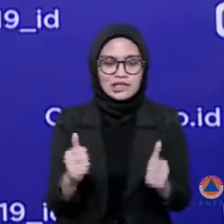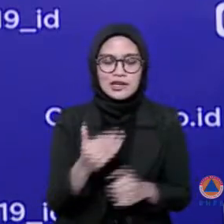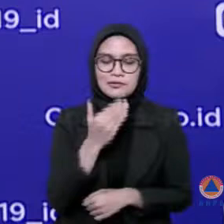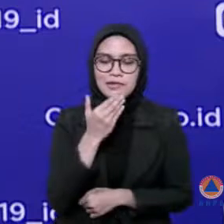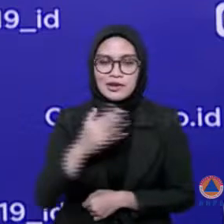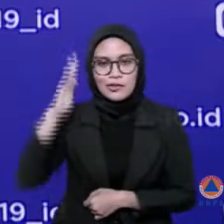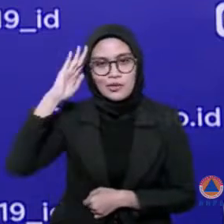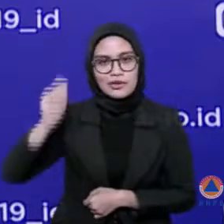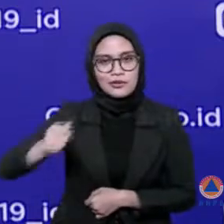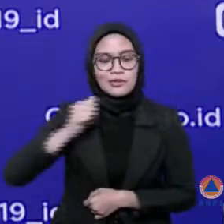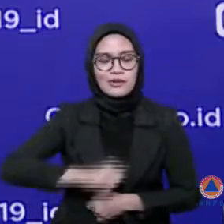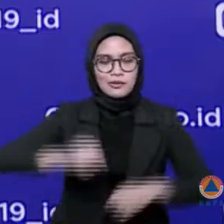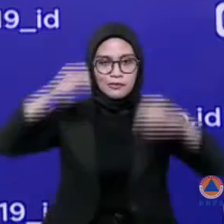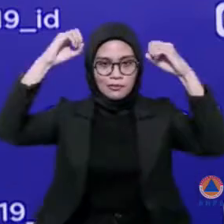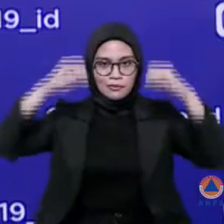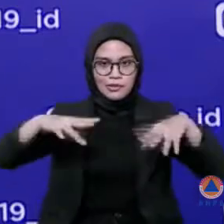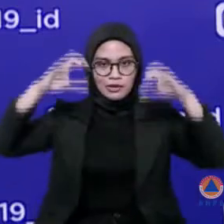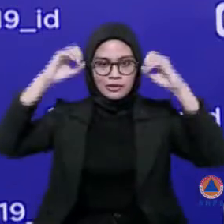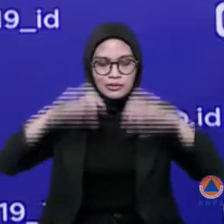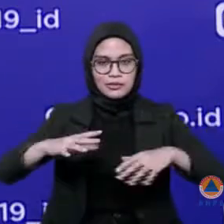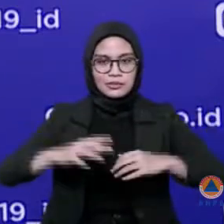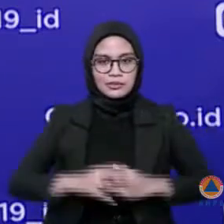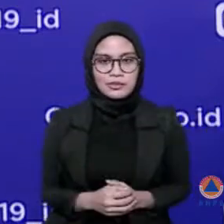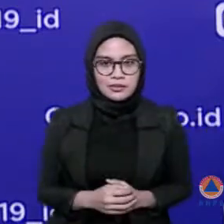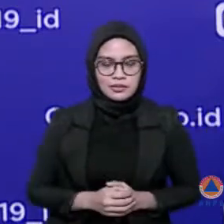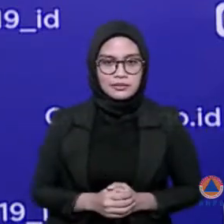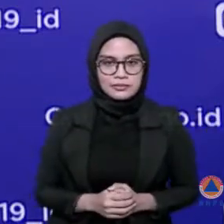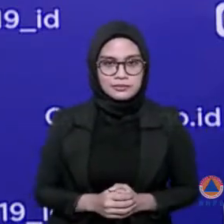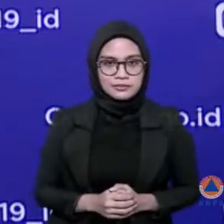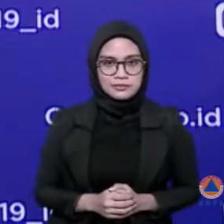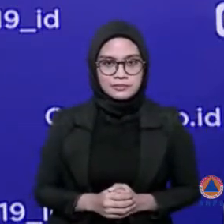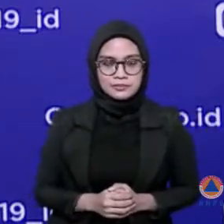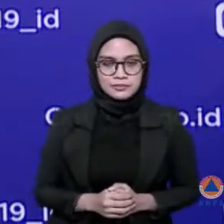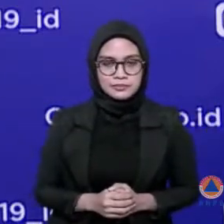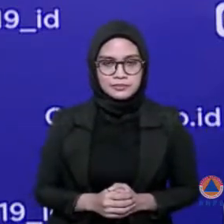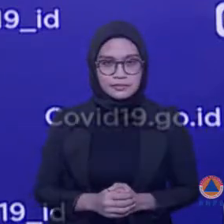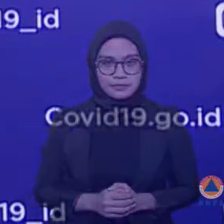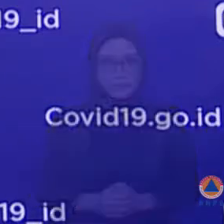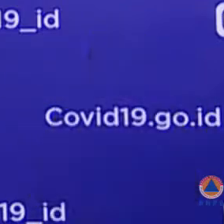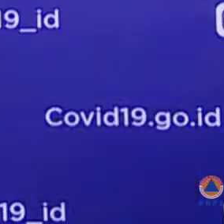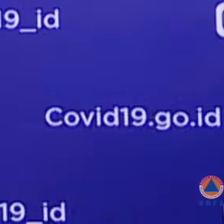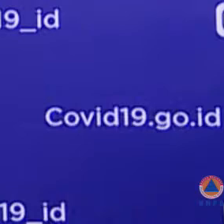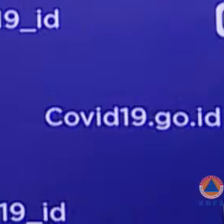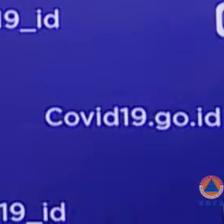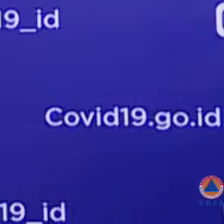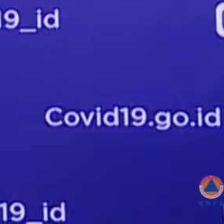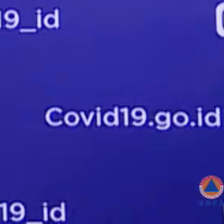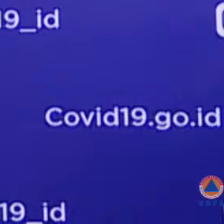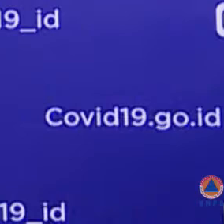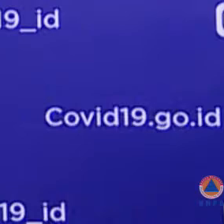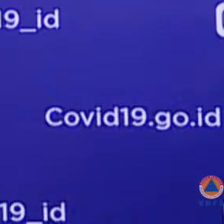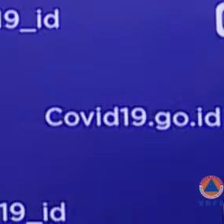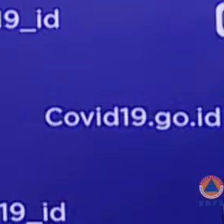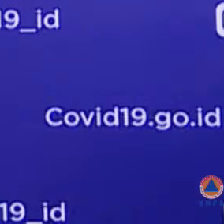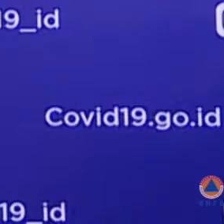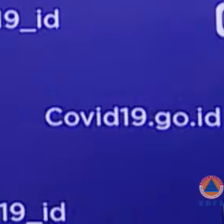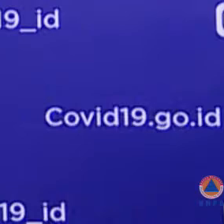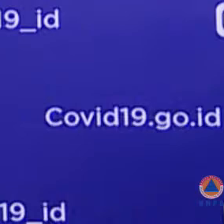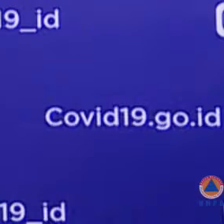much. Wassalamualaikum warahmatullahi wabarakatuh. Thank you all.